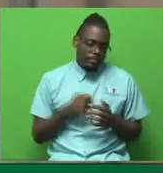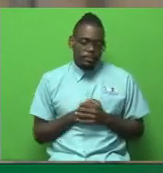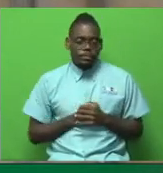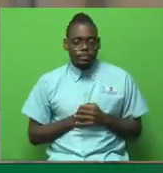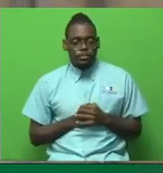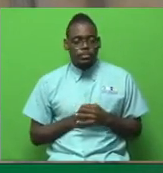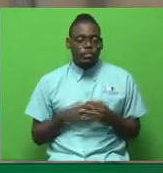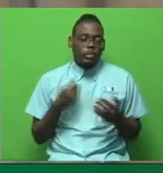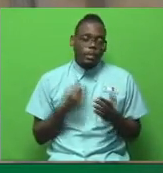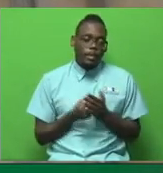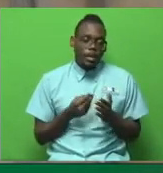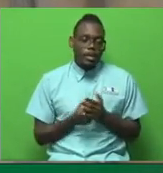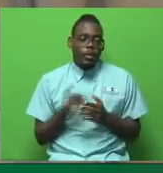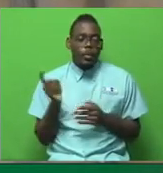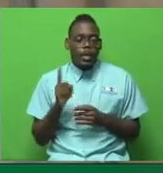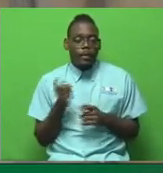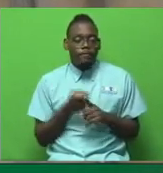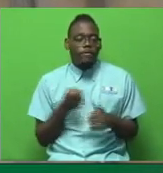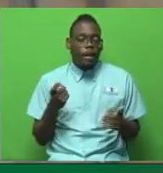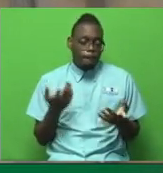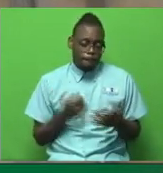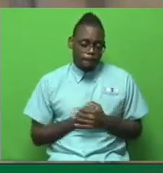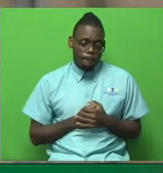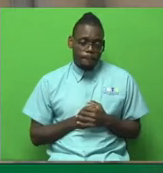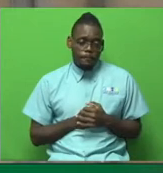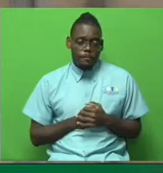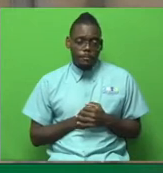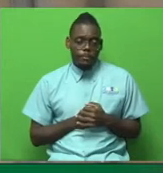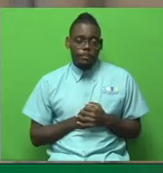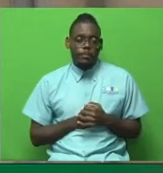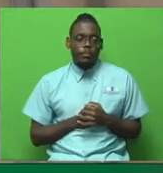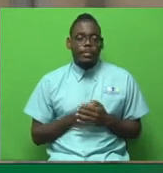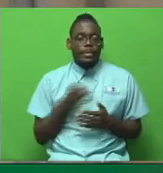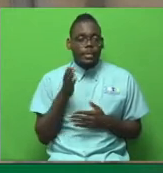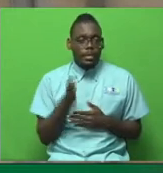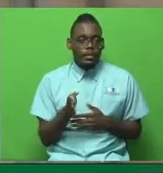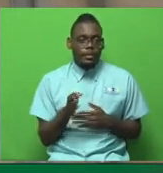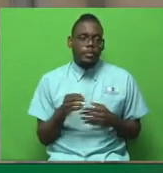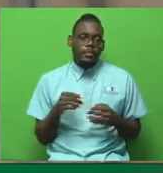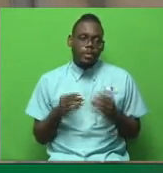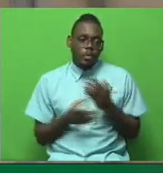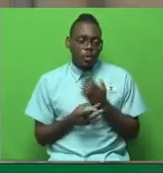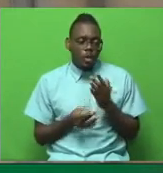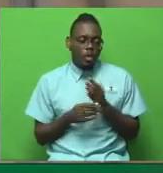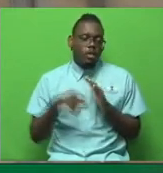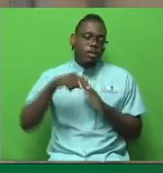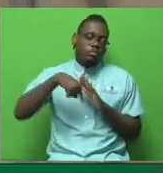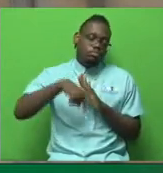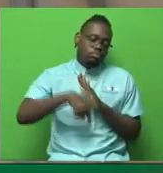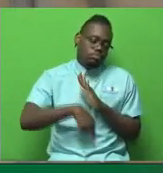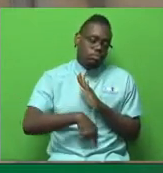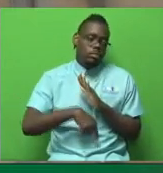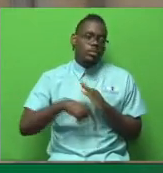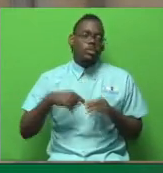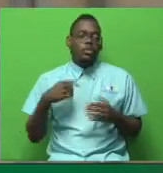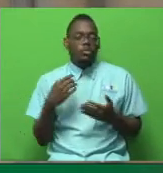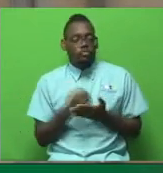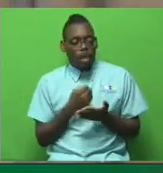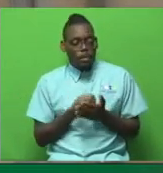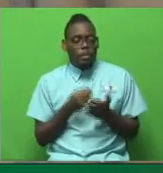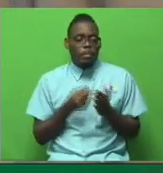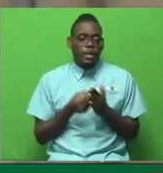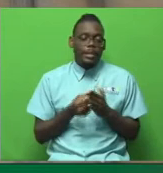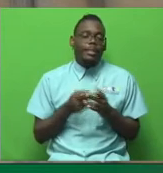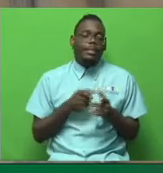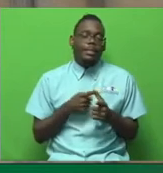to come from somewhere to keep on putting money where it makes a big difference in the